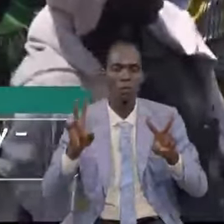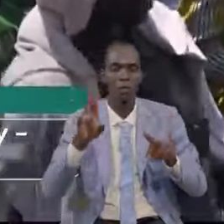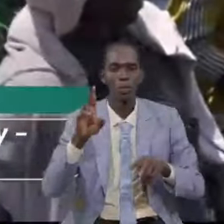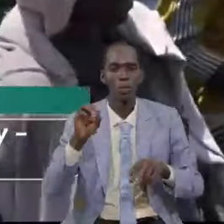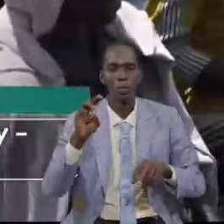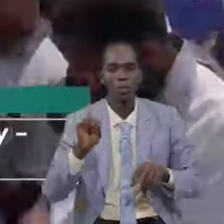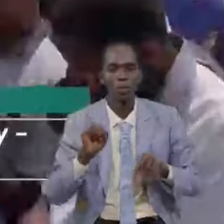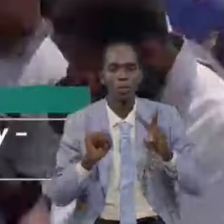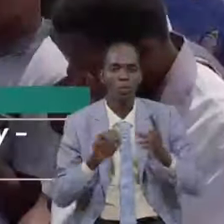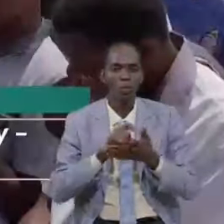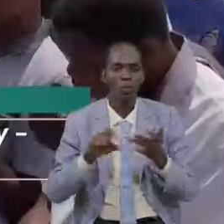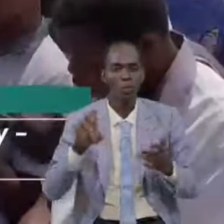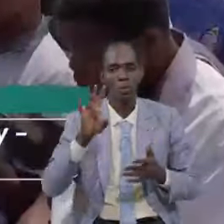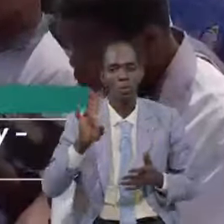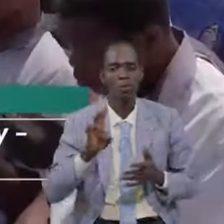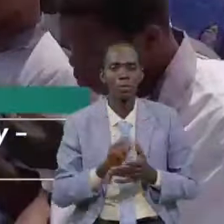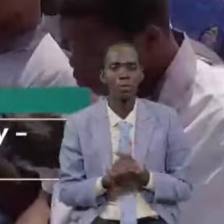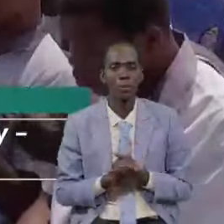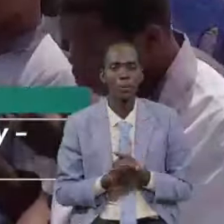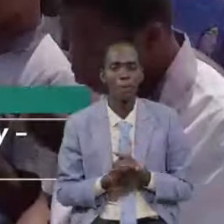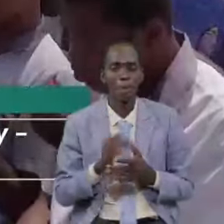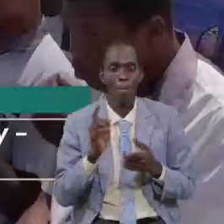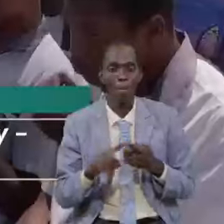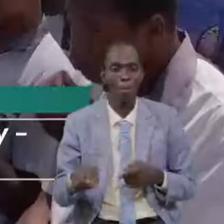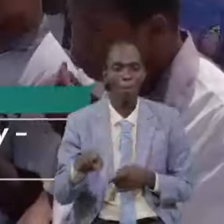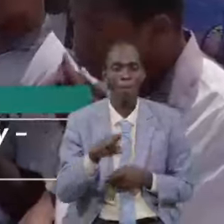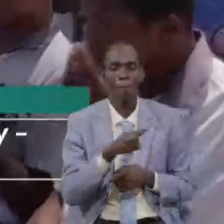verse 7, to them, or by